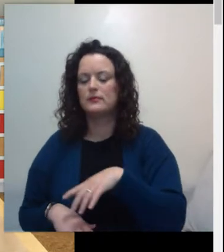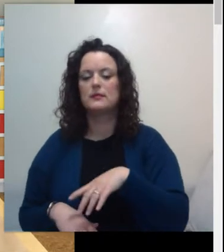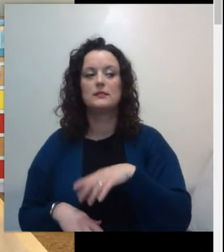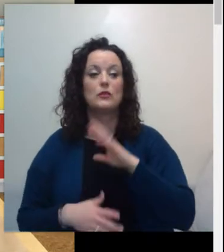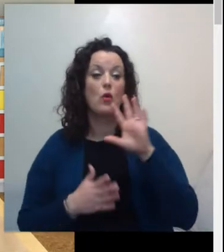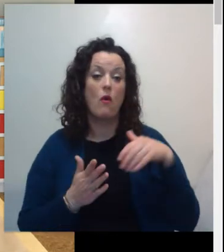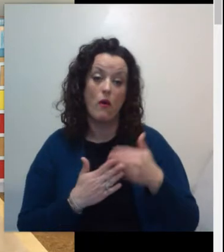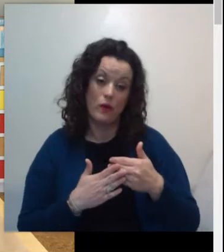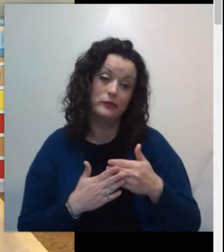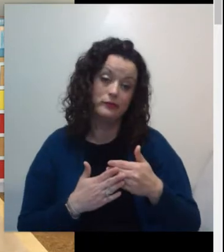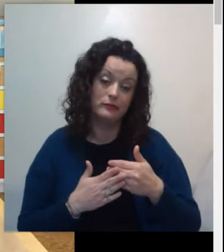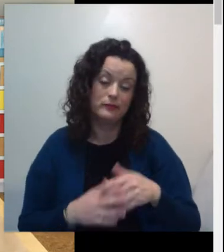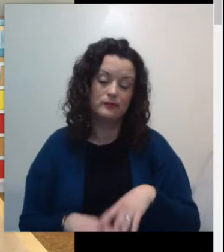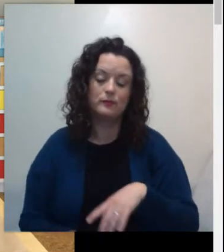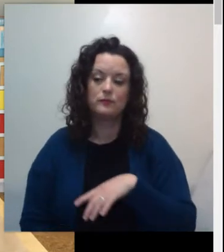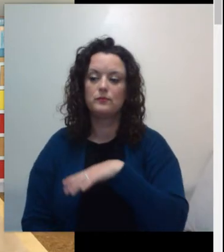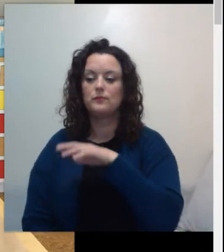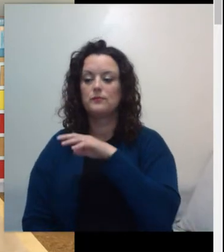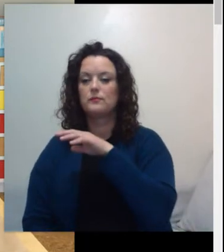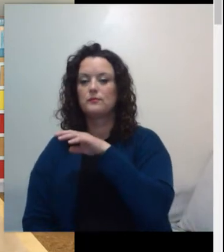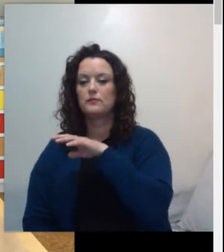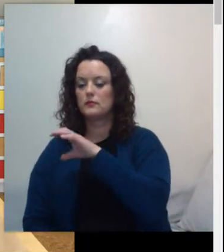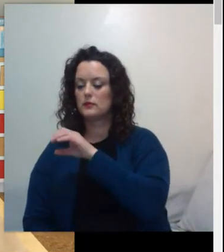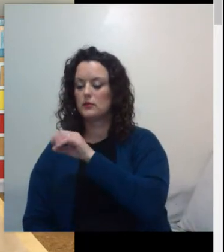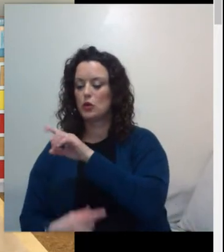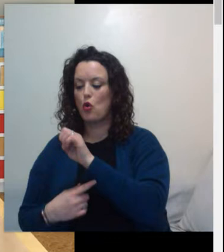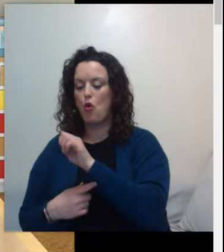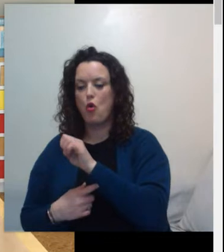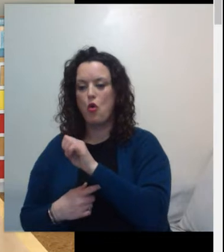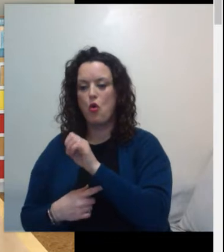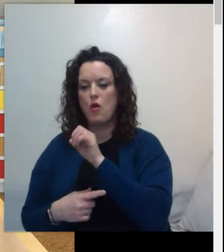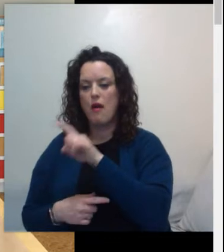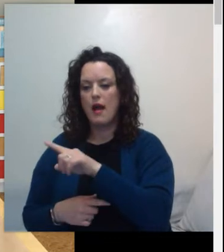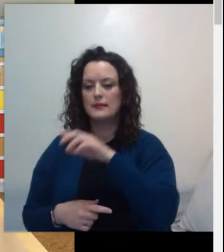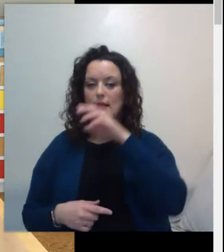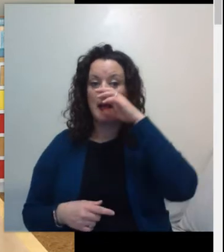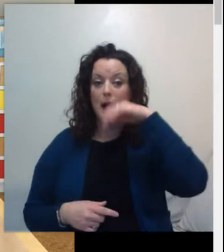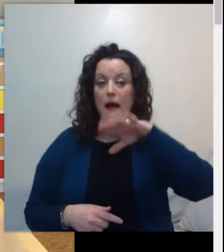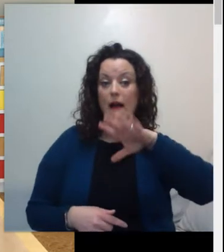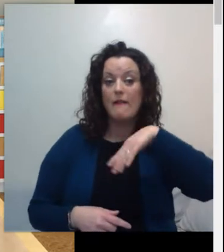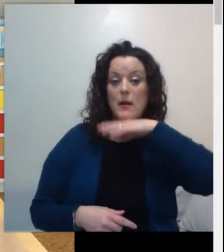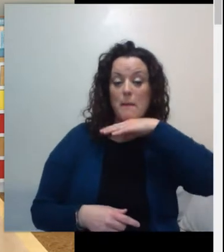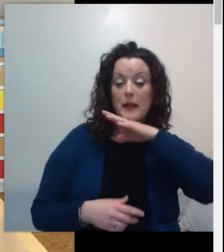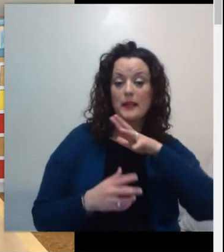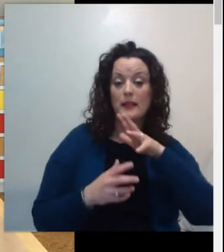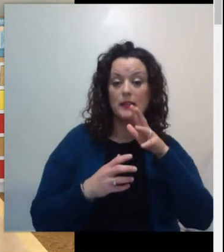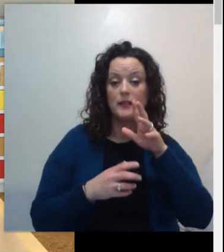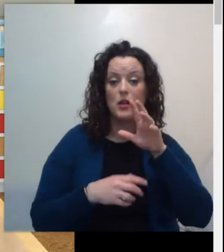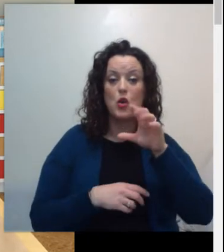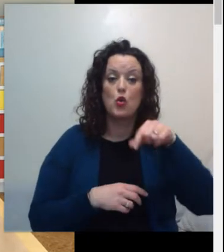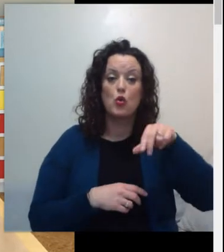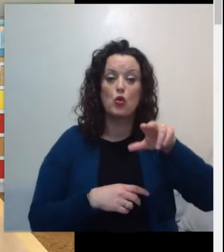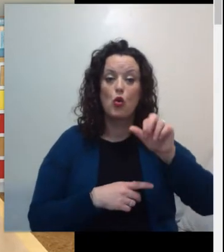Number 9, Nicole is asking, are Elephant and Piggy in quarantine together? What about the pigeon?